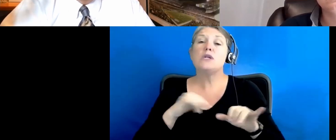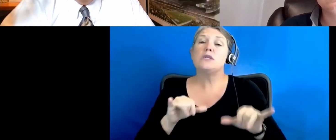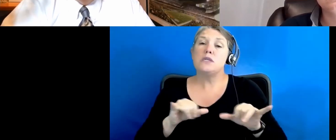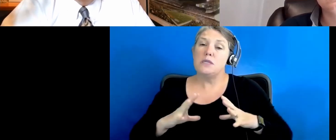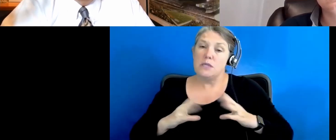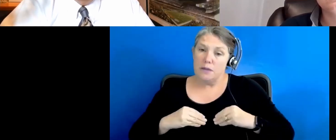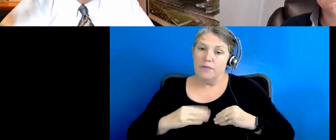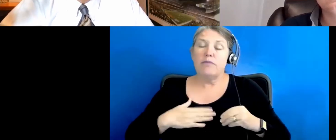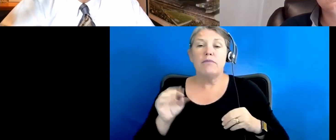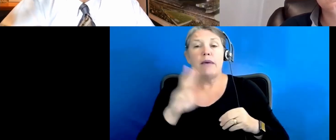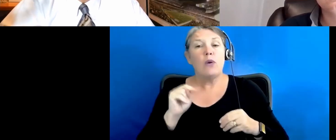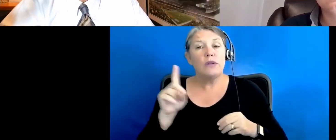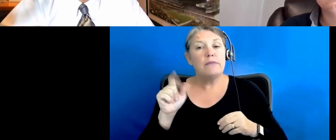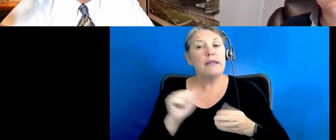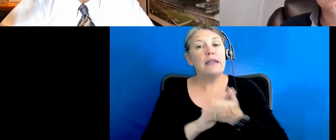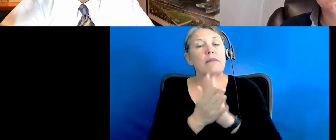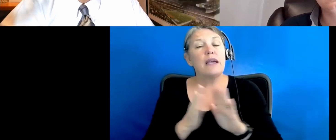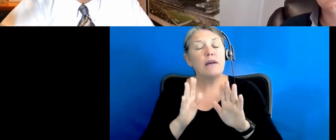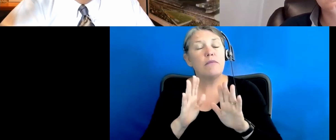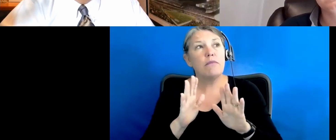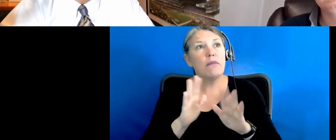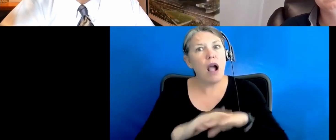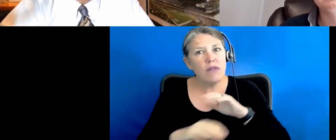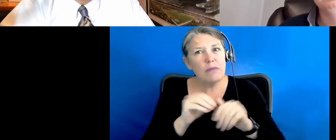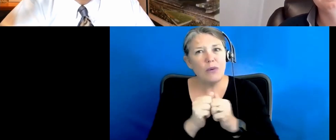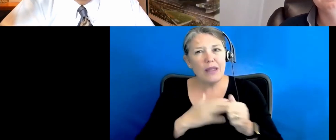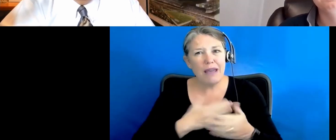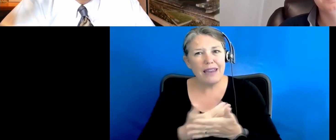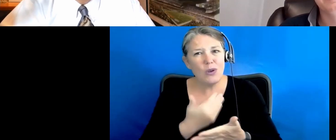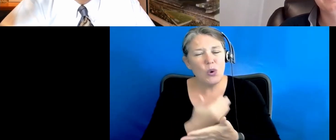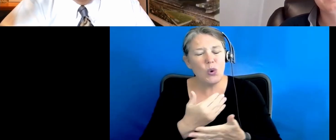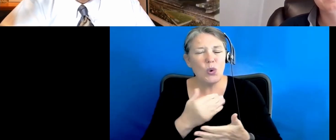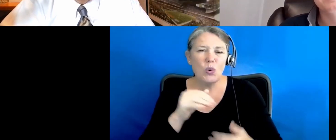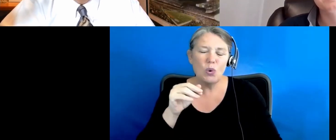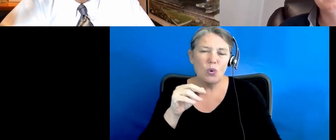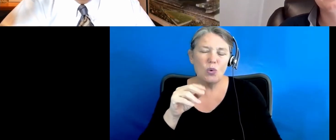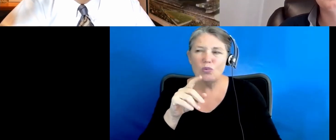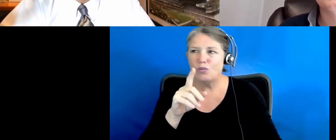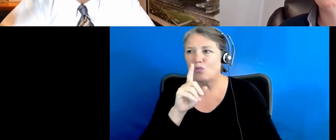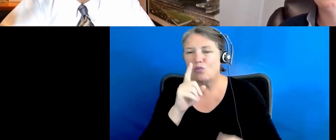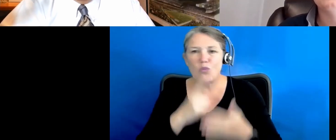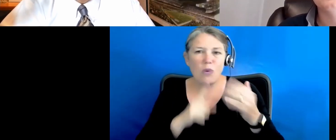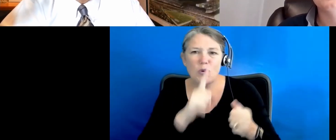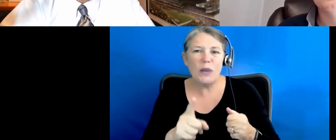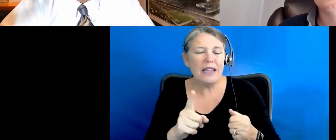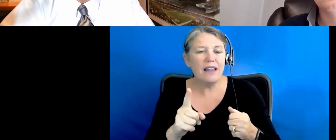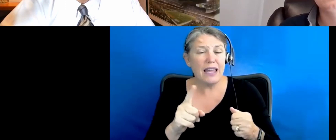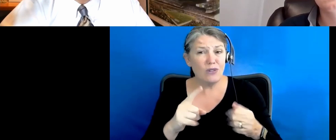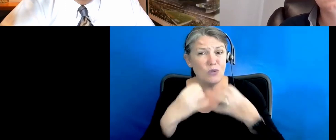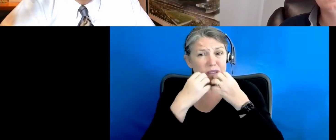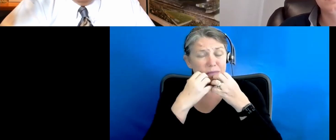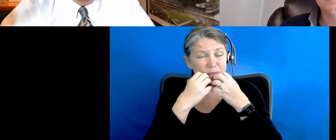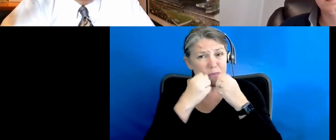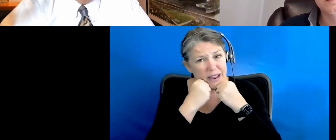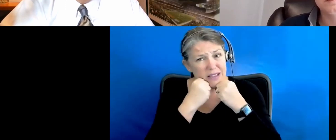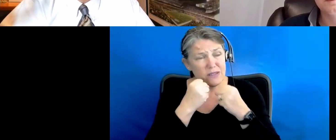disability and be comfortable with my new reality. And I really learned to embrace not only having a disability, but